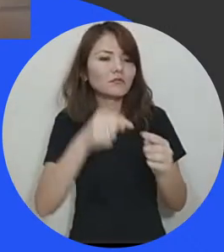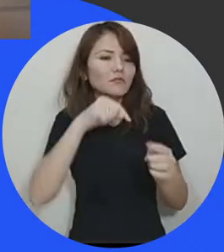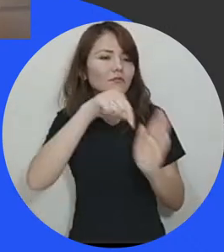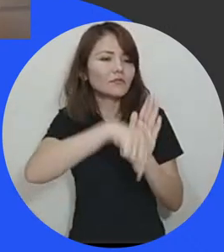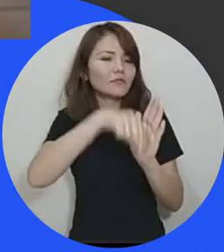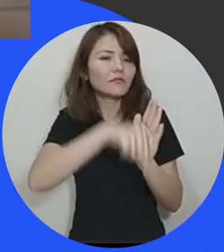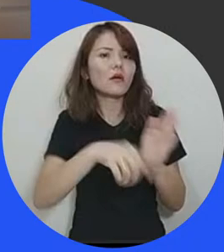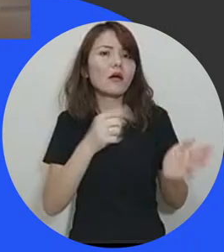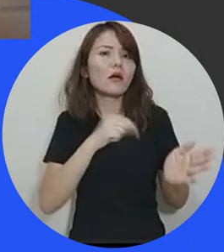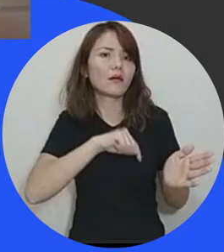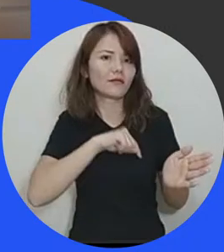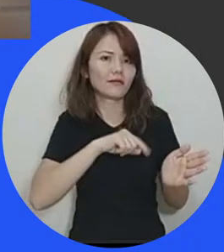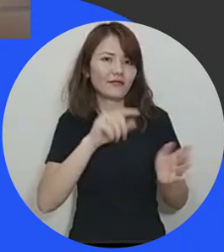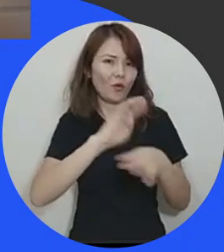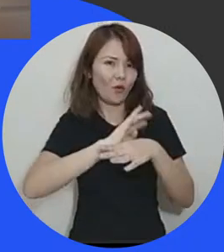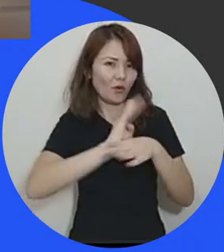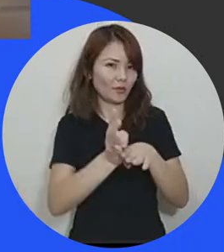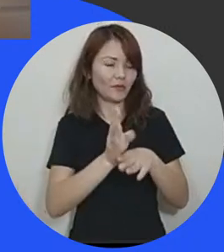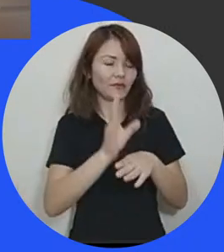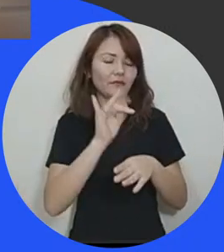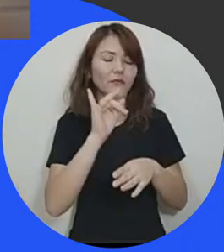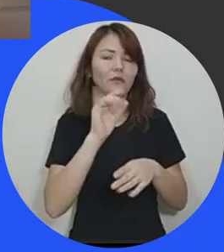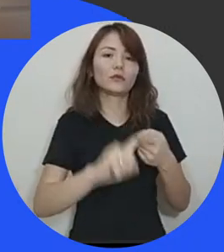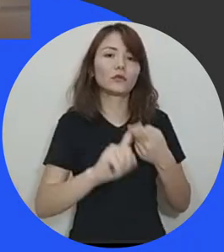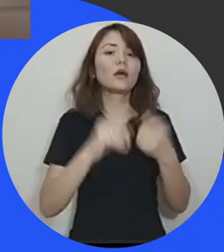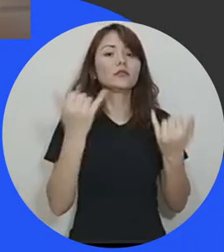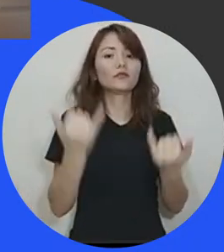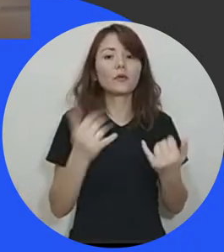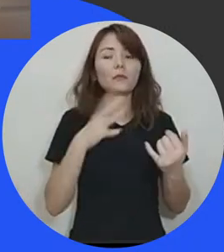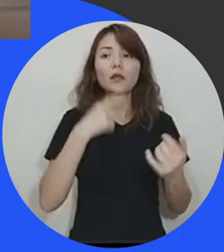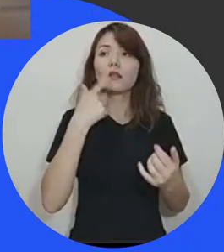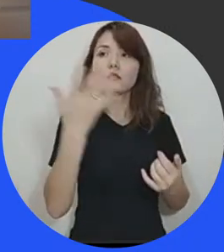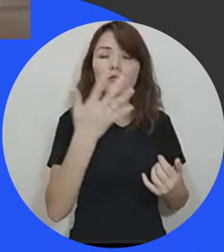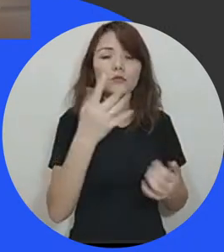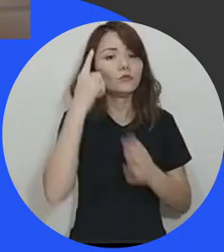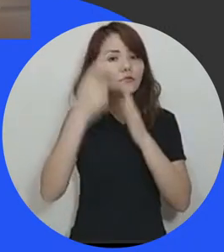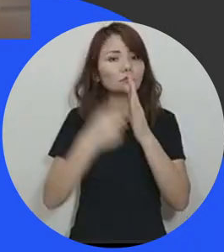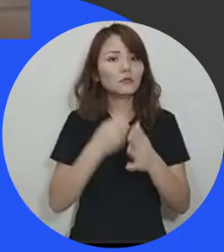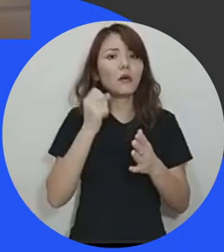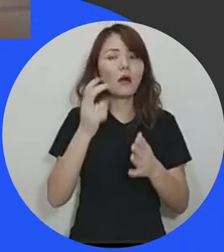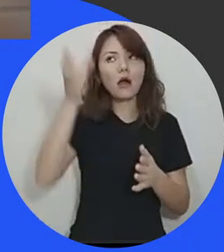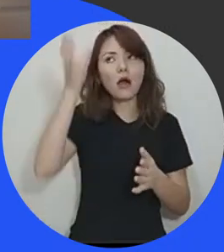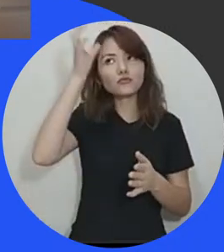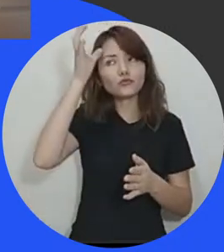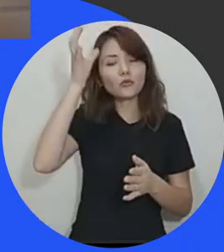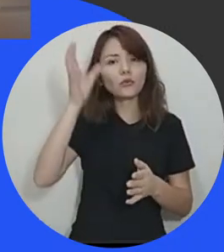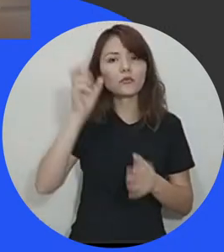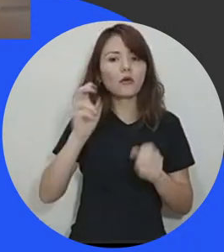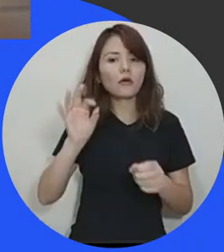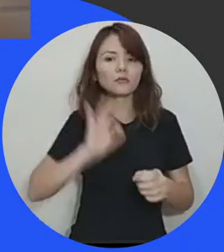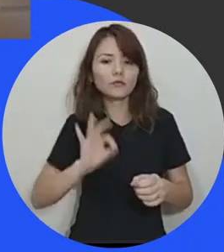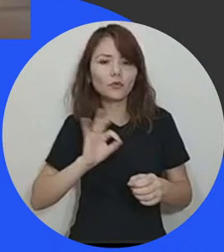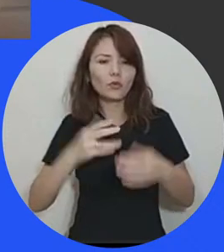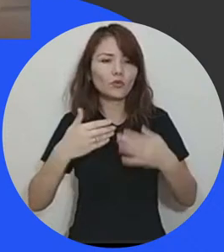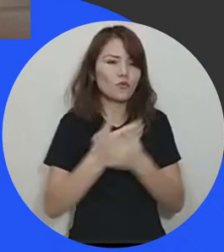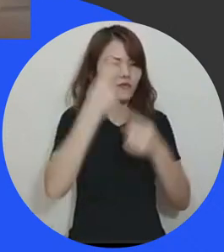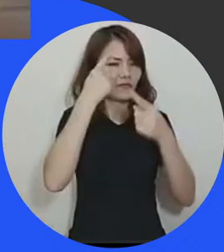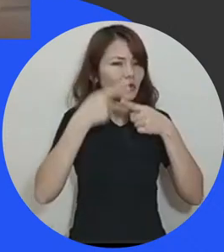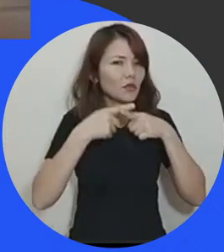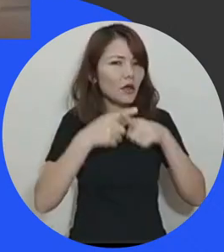today's lecture, we will learn how scientists use cutting-edge technologies to investigate and understand the